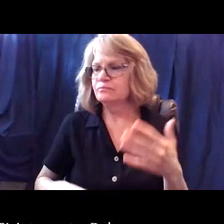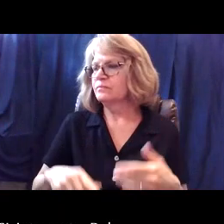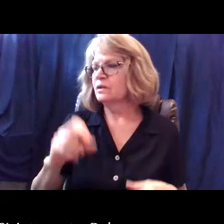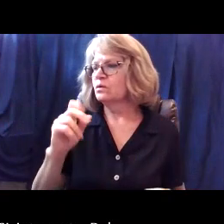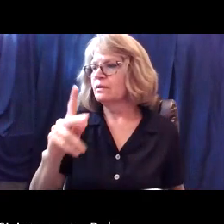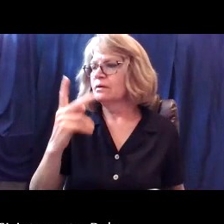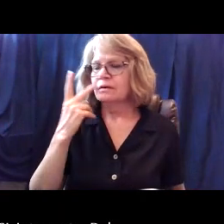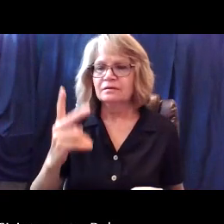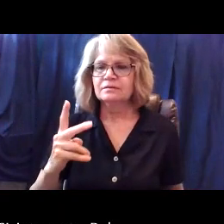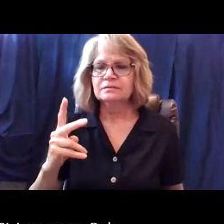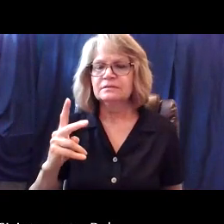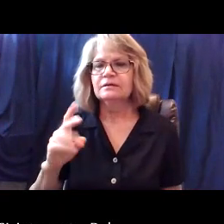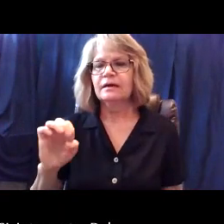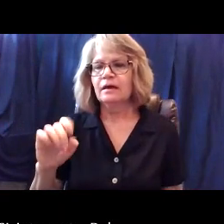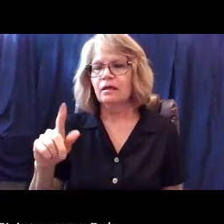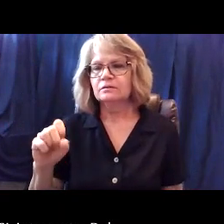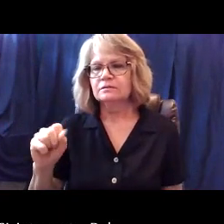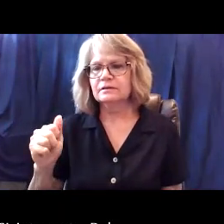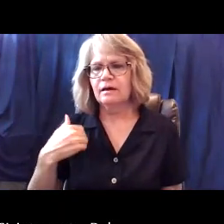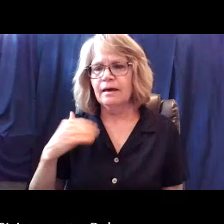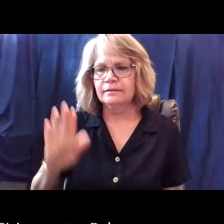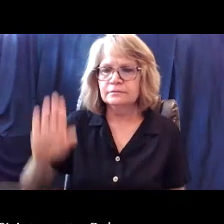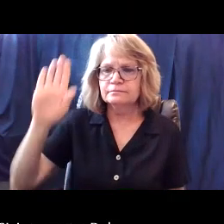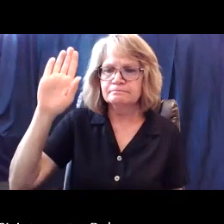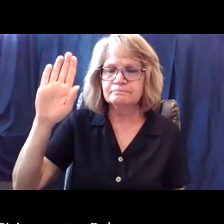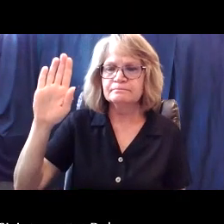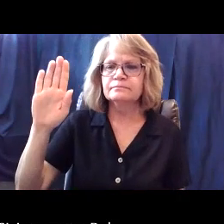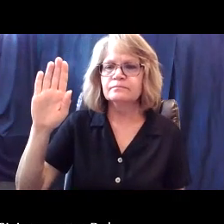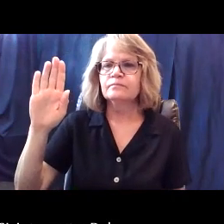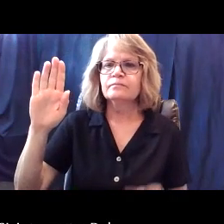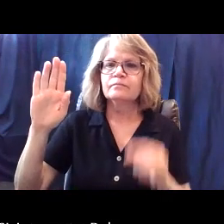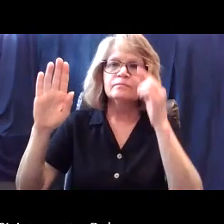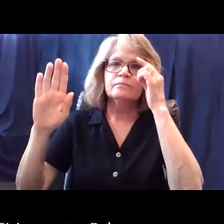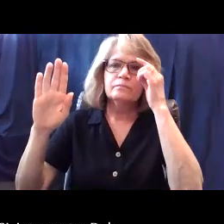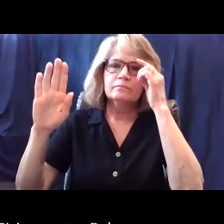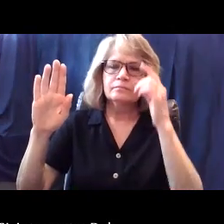see Elsa has her hand raised.